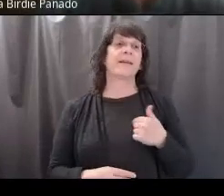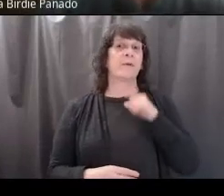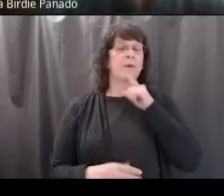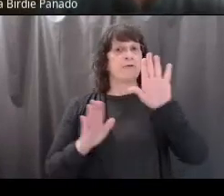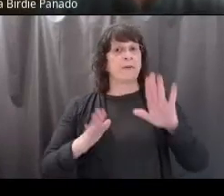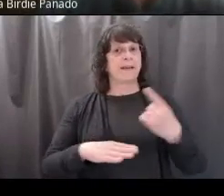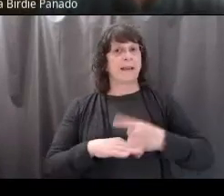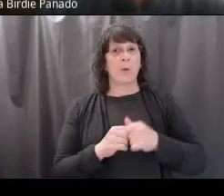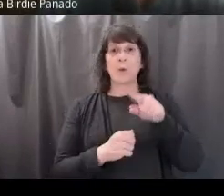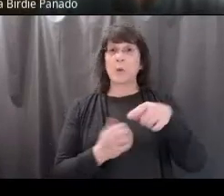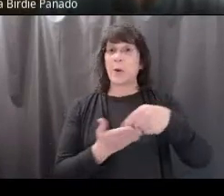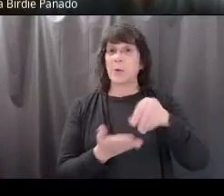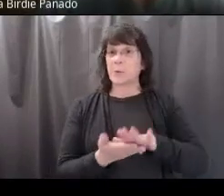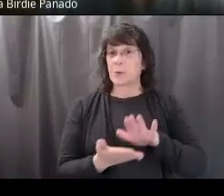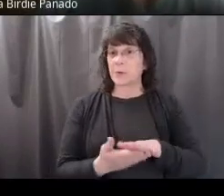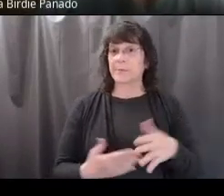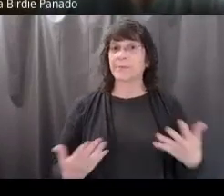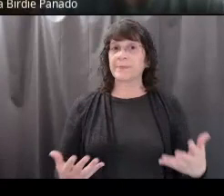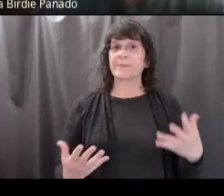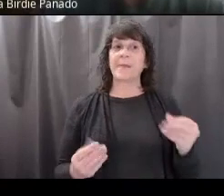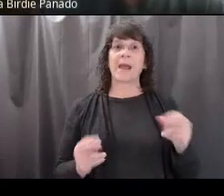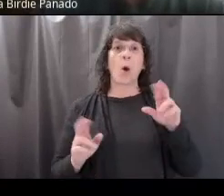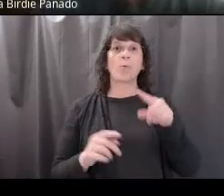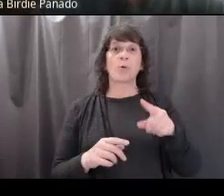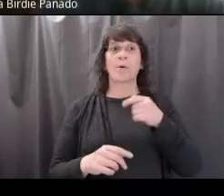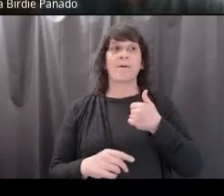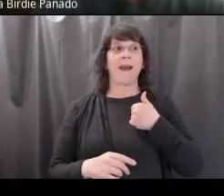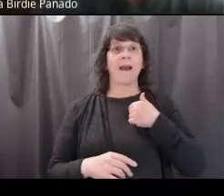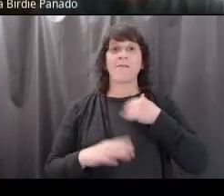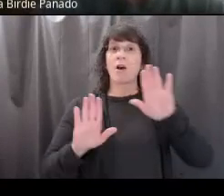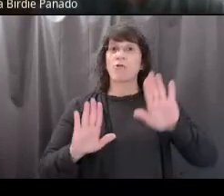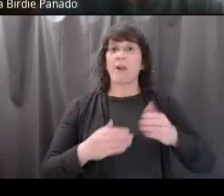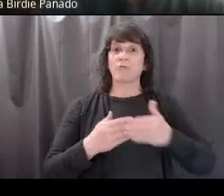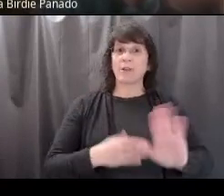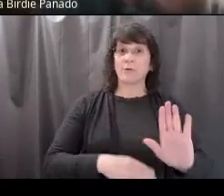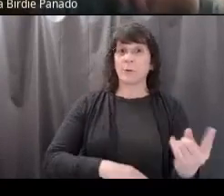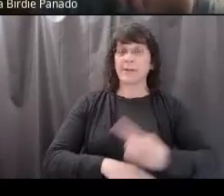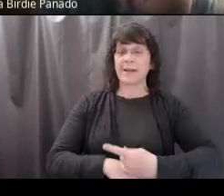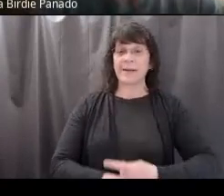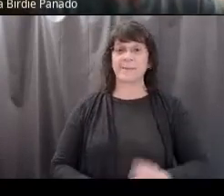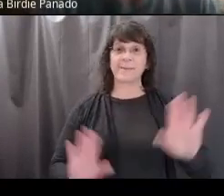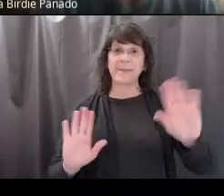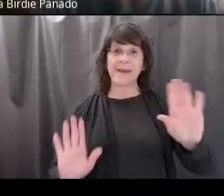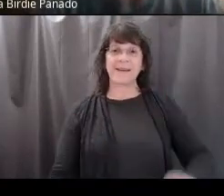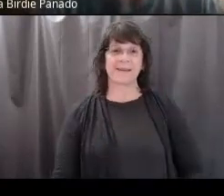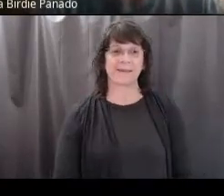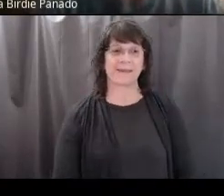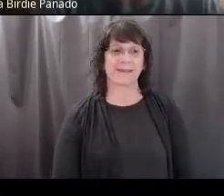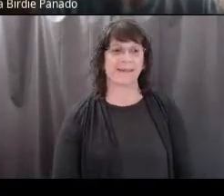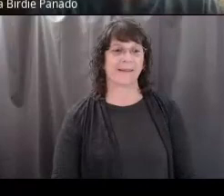day with you at Outdoor School. And I hope you have a great rest of your day. Bye bye.